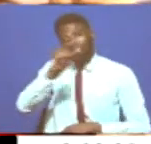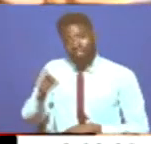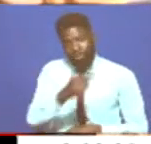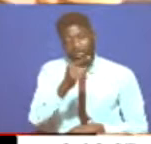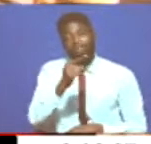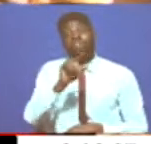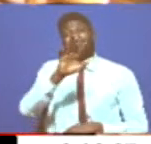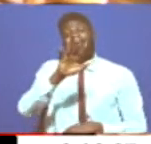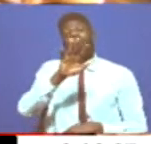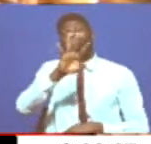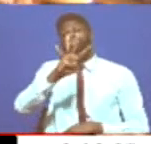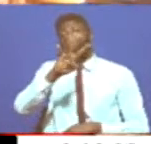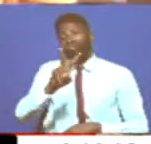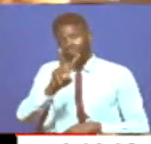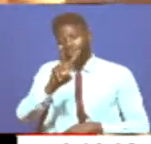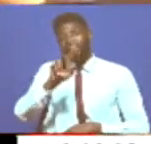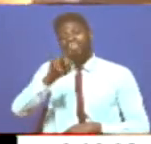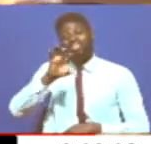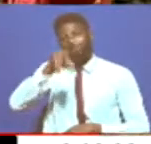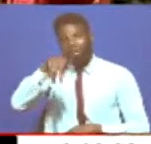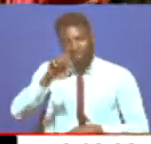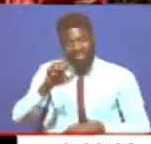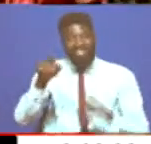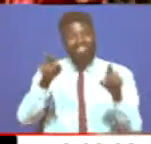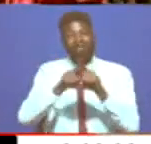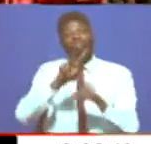35,552 KCPE and